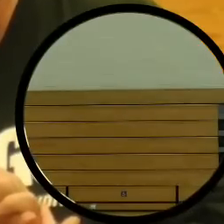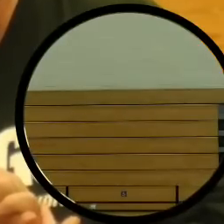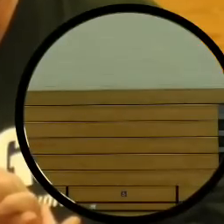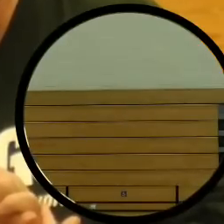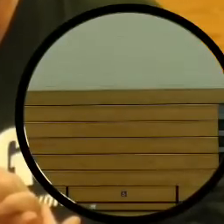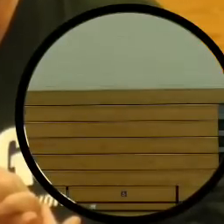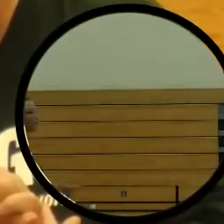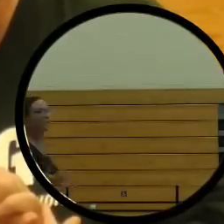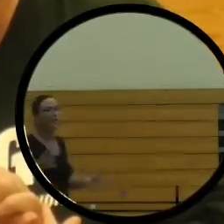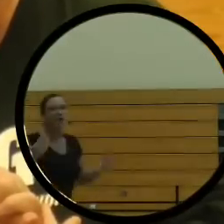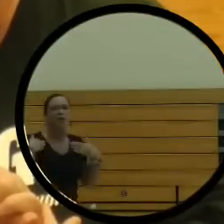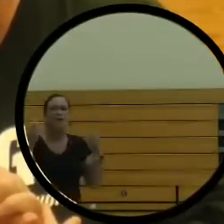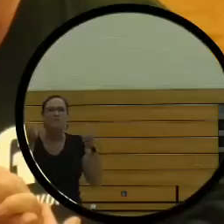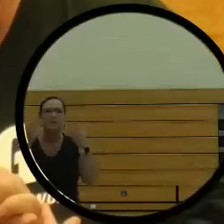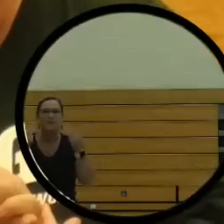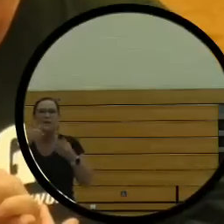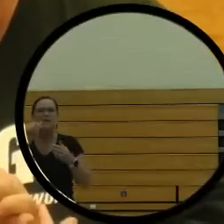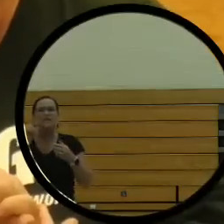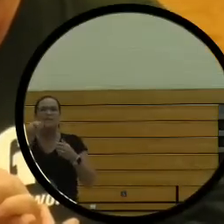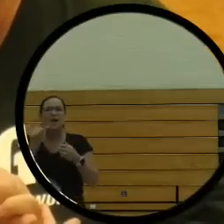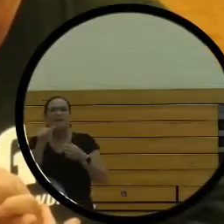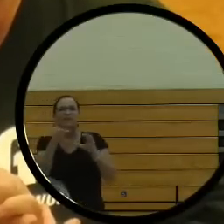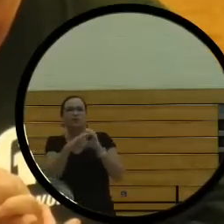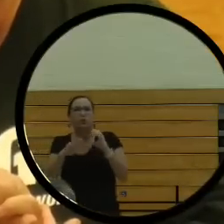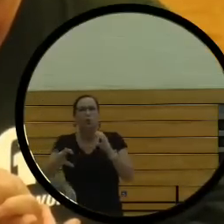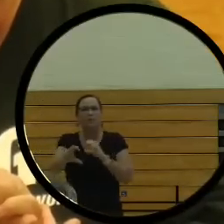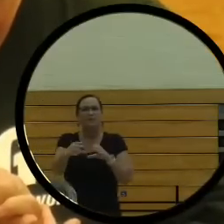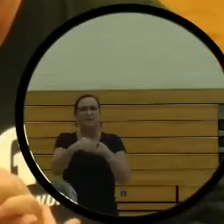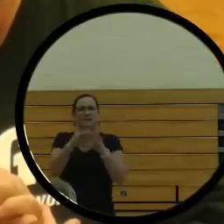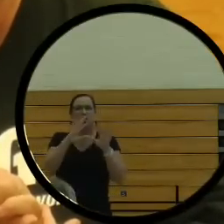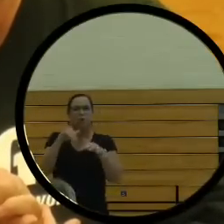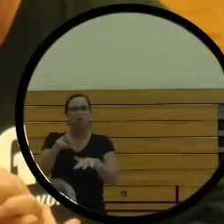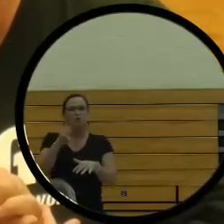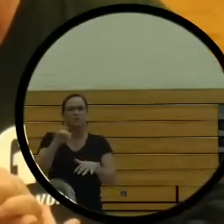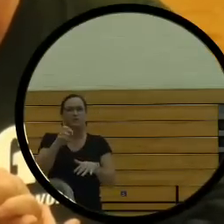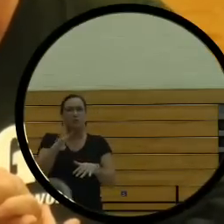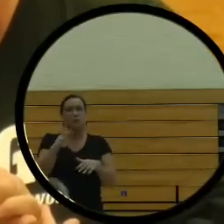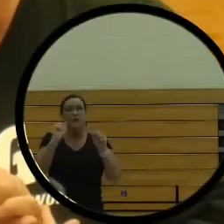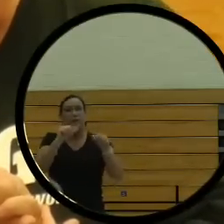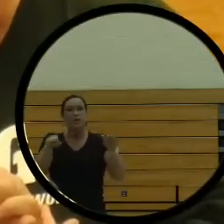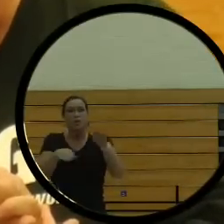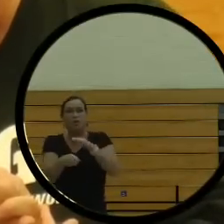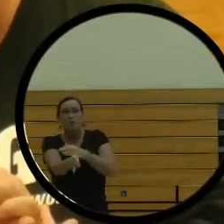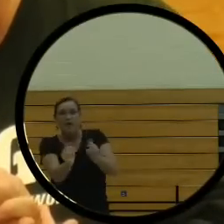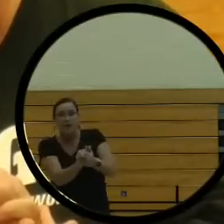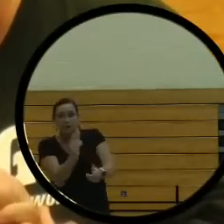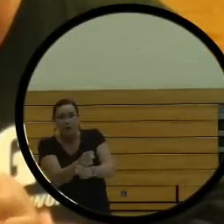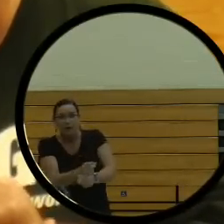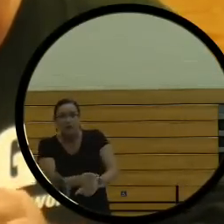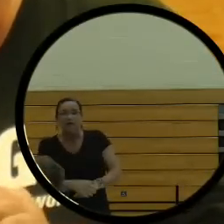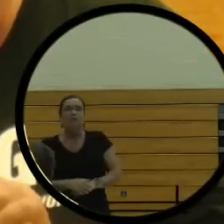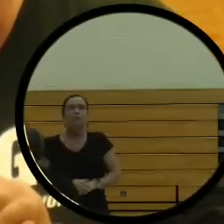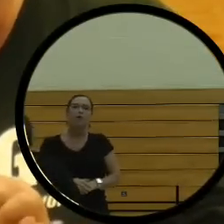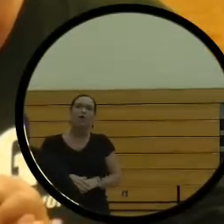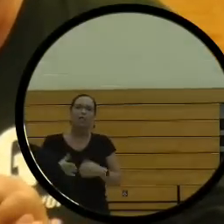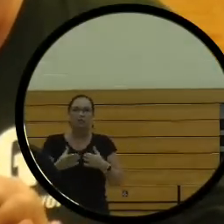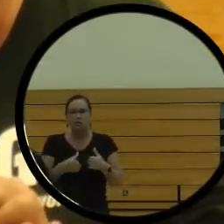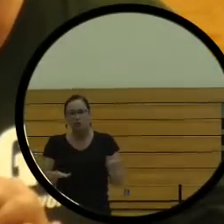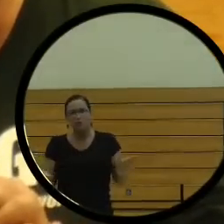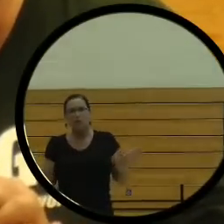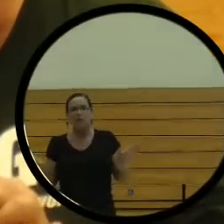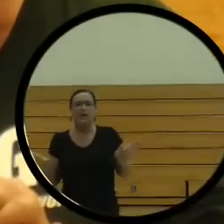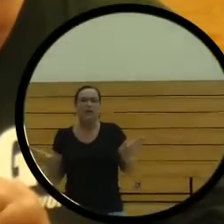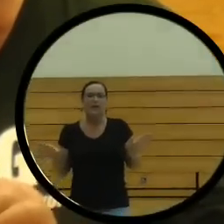huge tube on the side of her. So, you know, it could come through that, right? Generally,